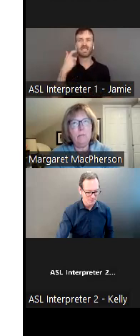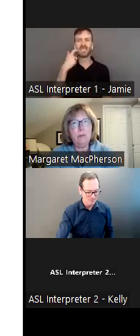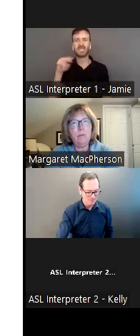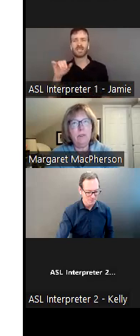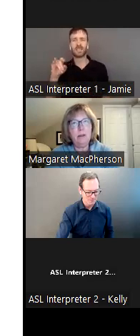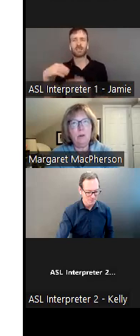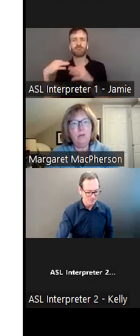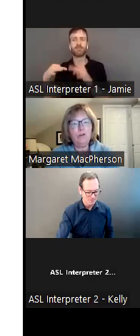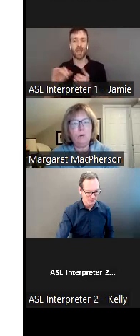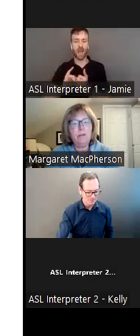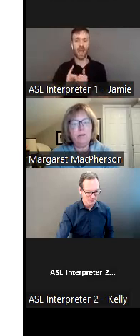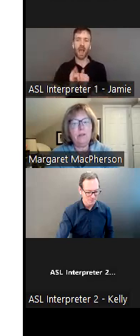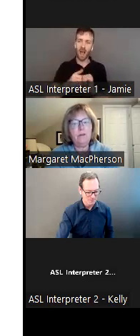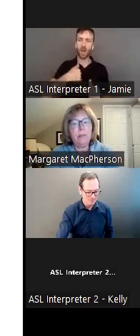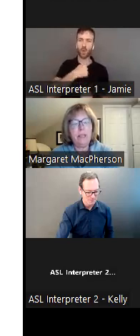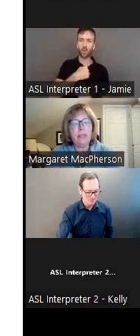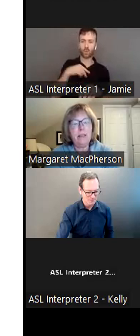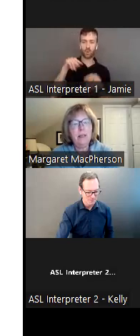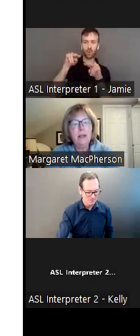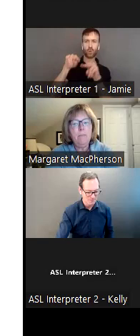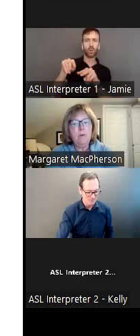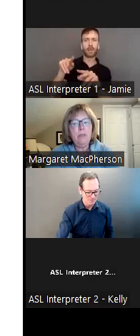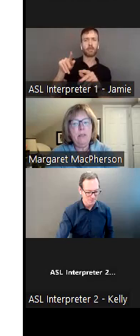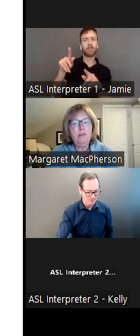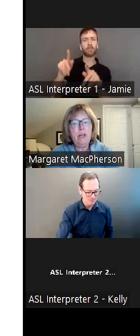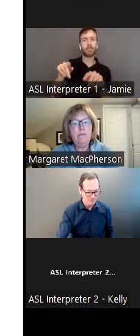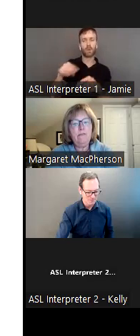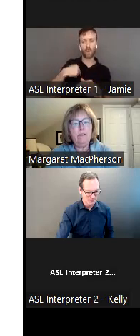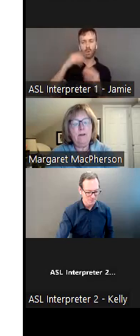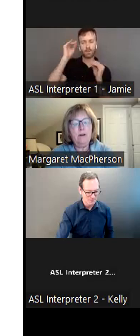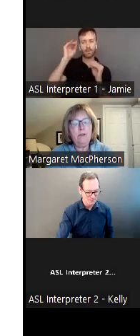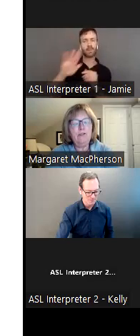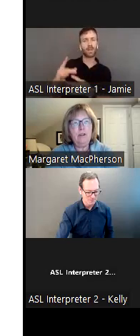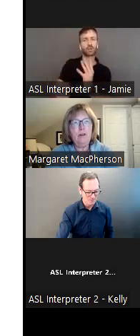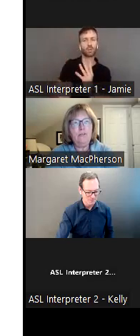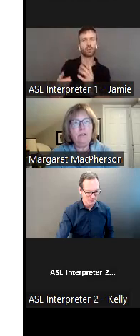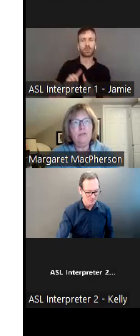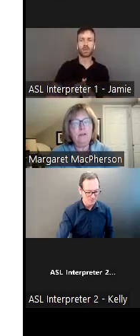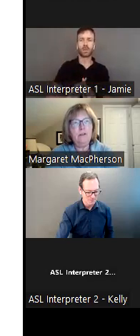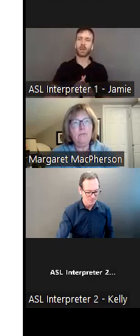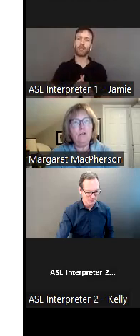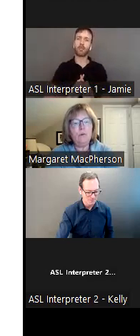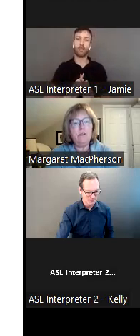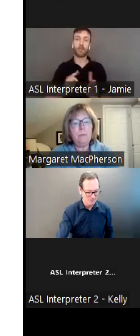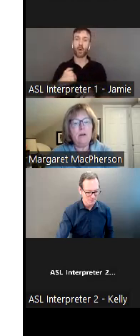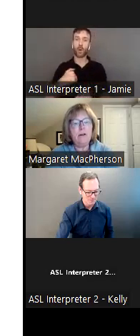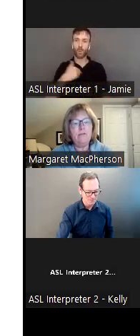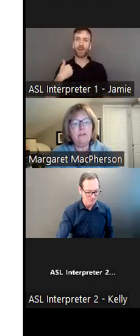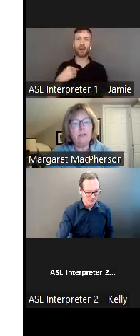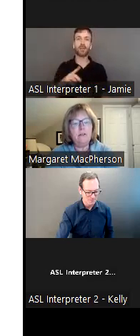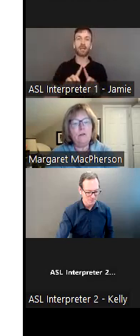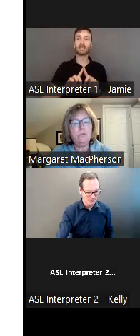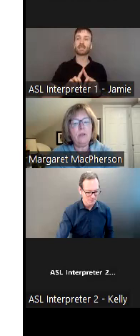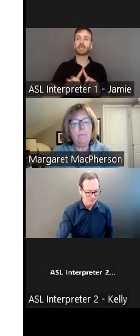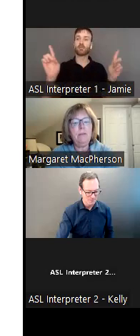we look at people, we think about the choices that they're making. But we each have what she calls these different choice